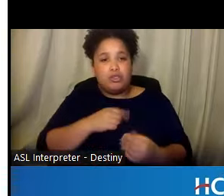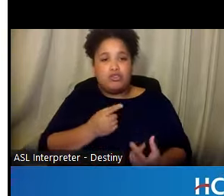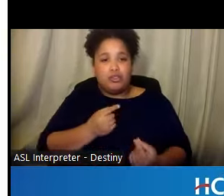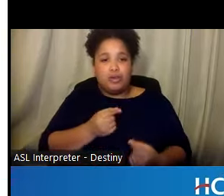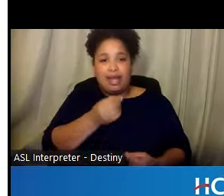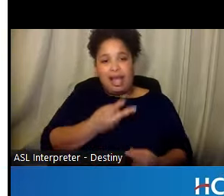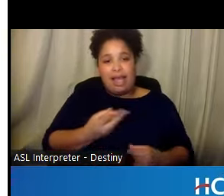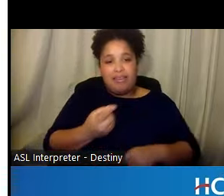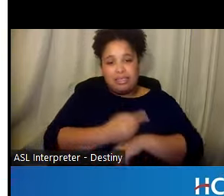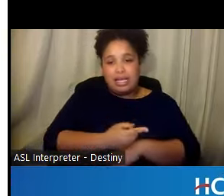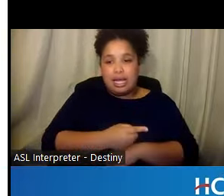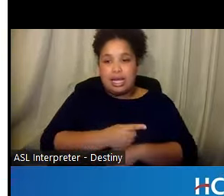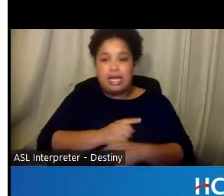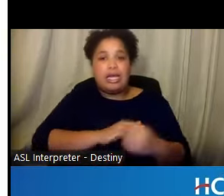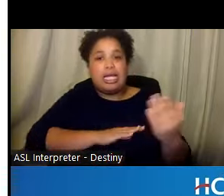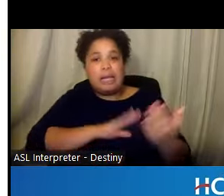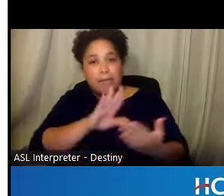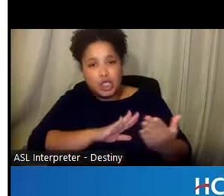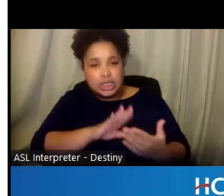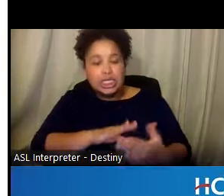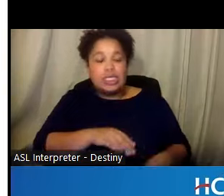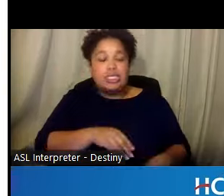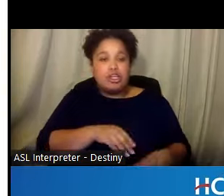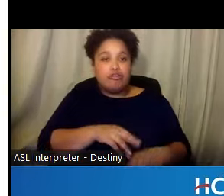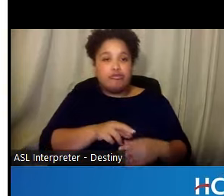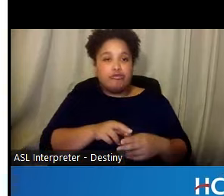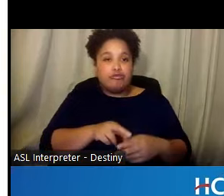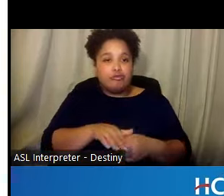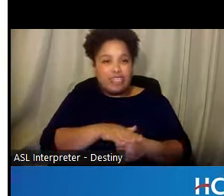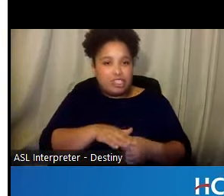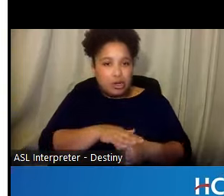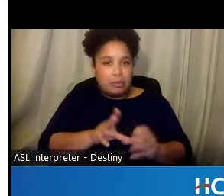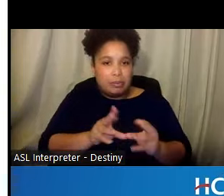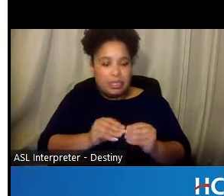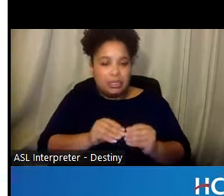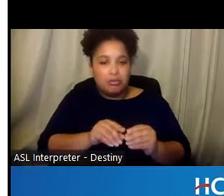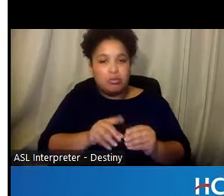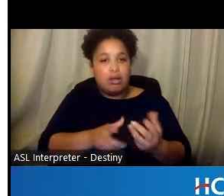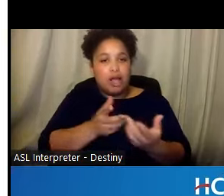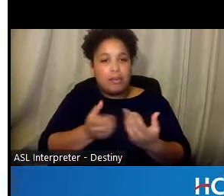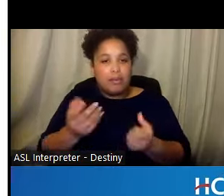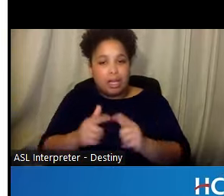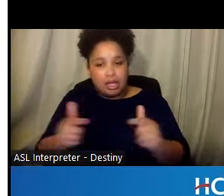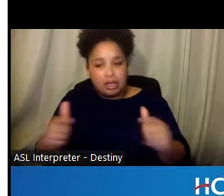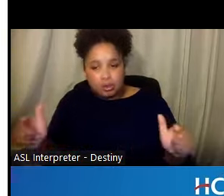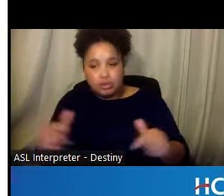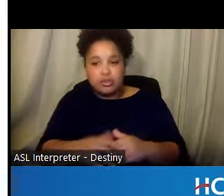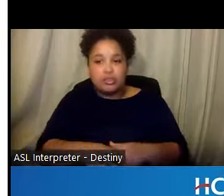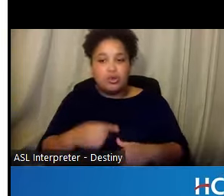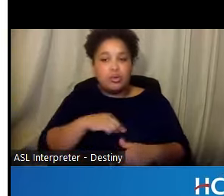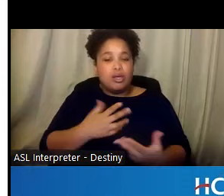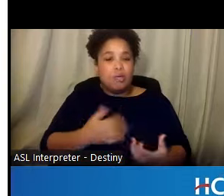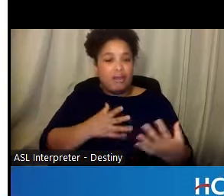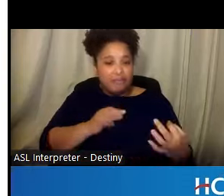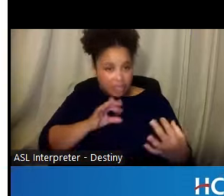half-day in-person regional meetings. We're accommodating multiple languages. We want